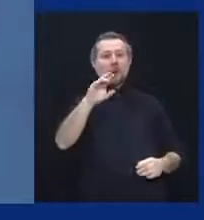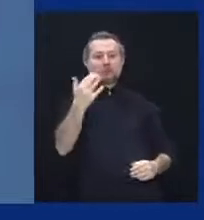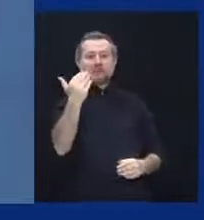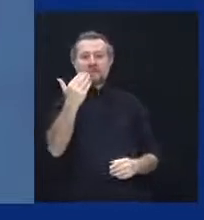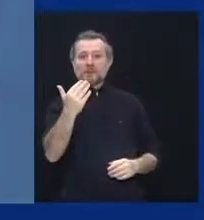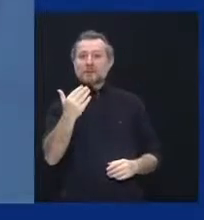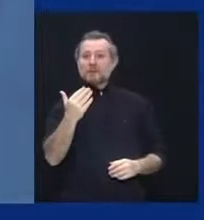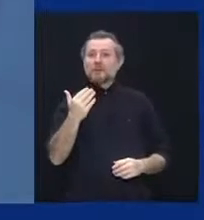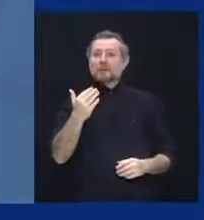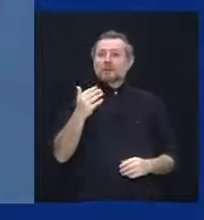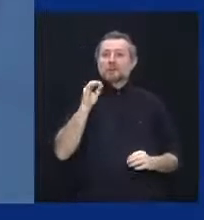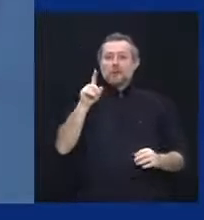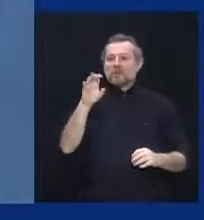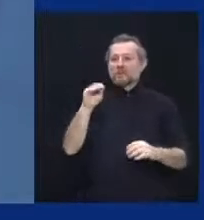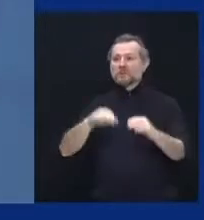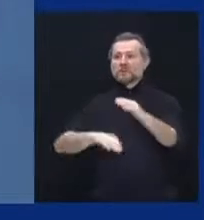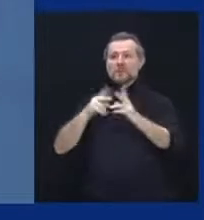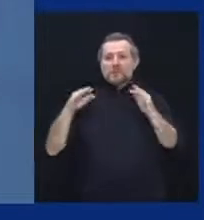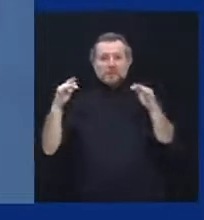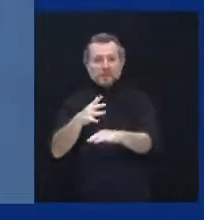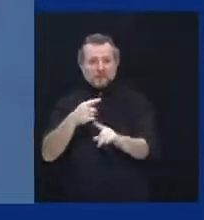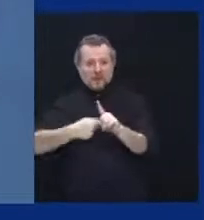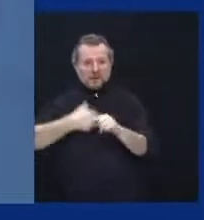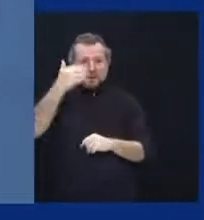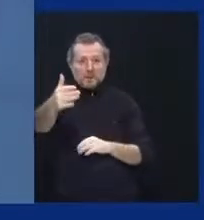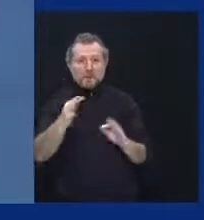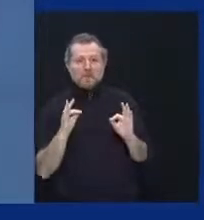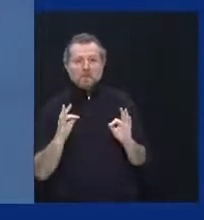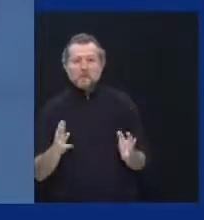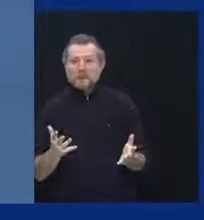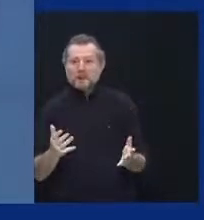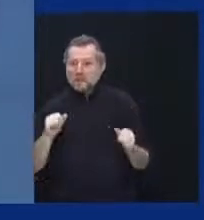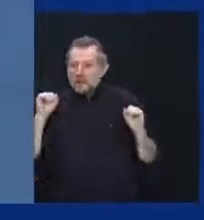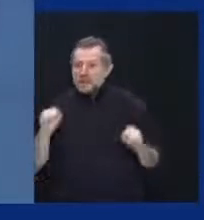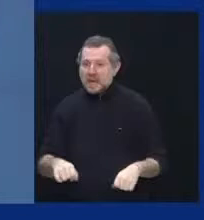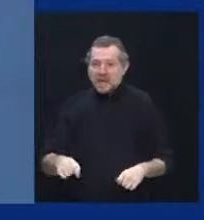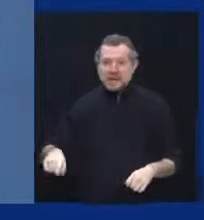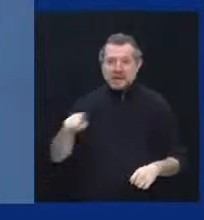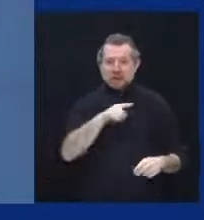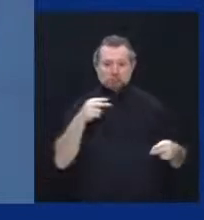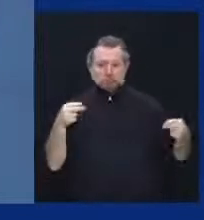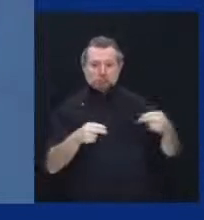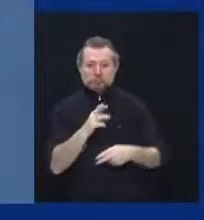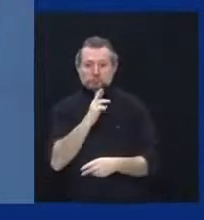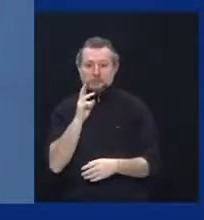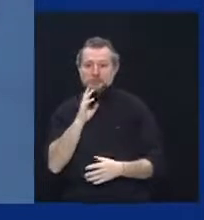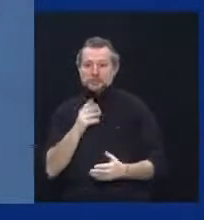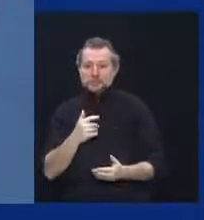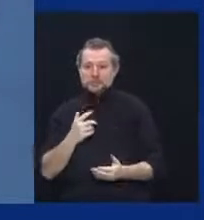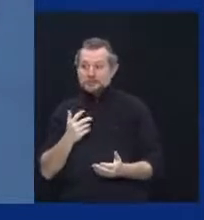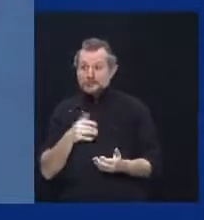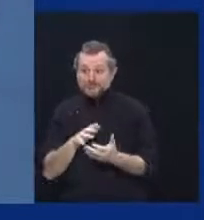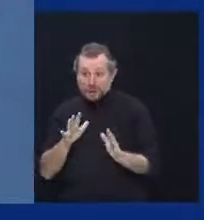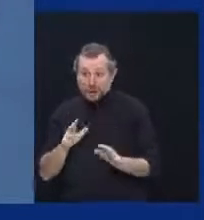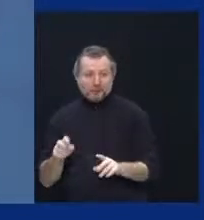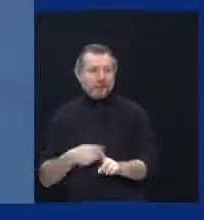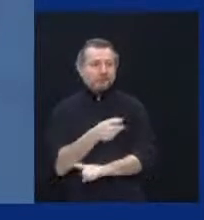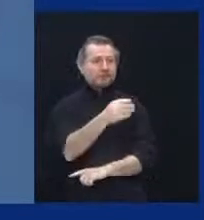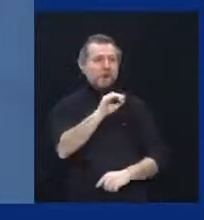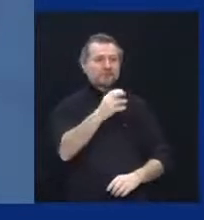150 people. People will actually come to your wedding because you can tell them with